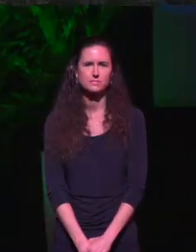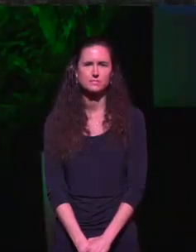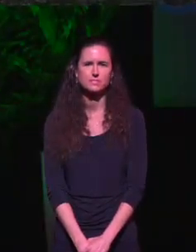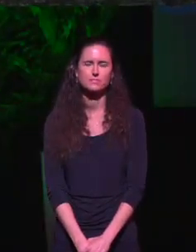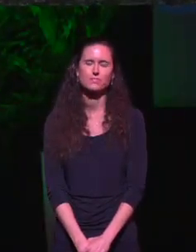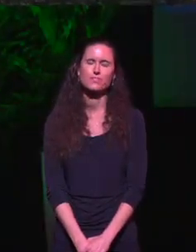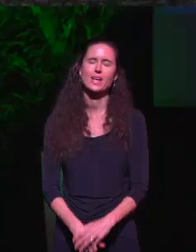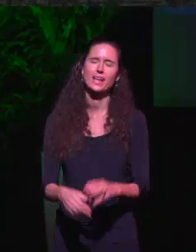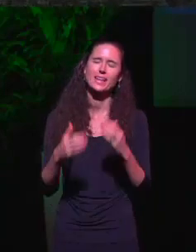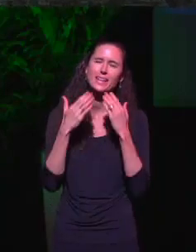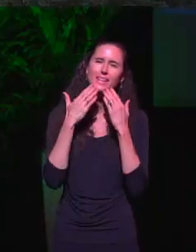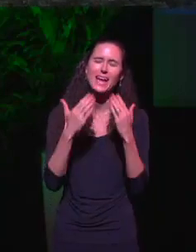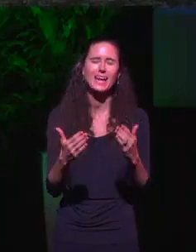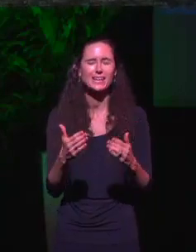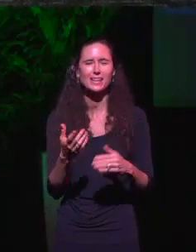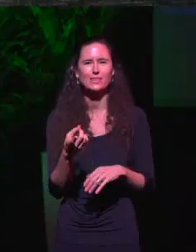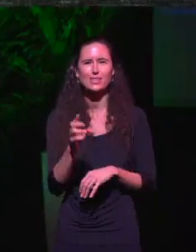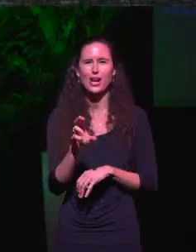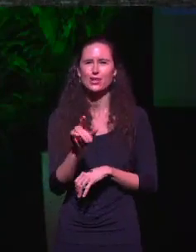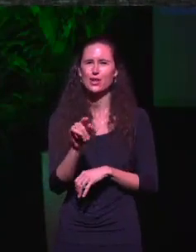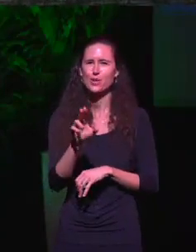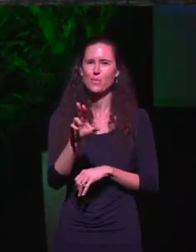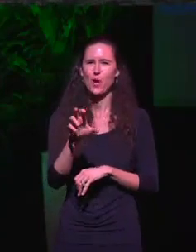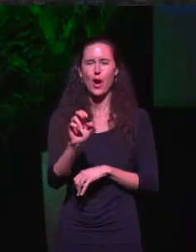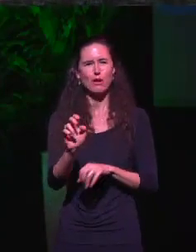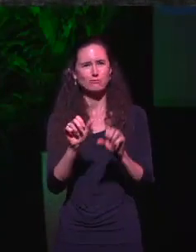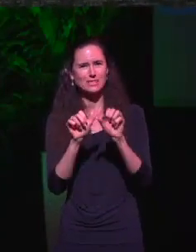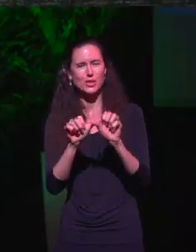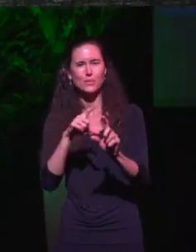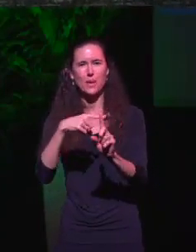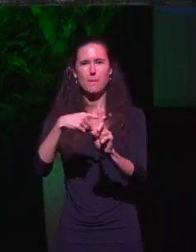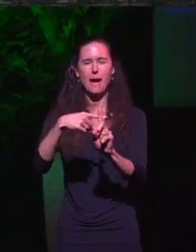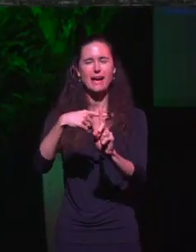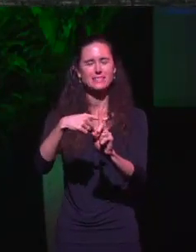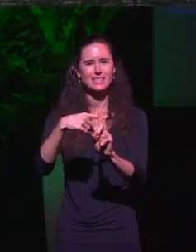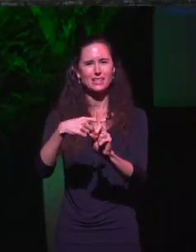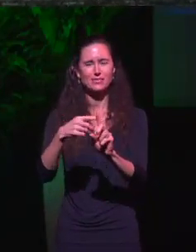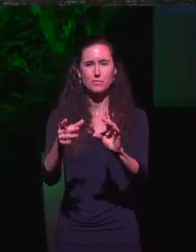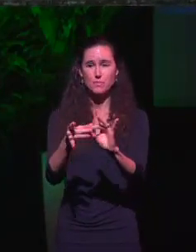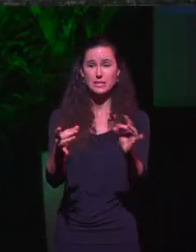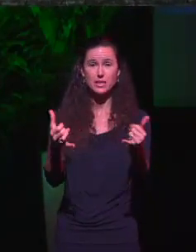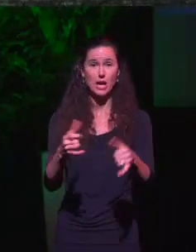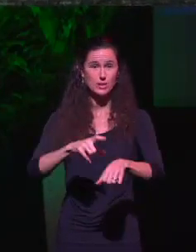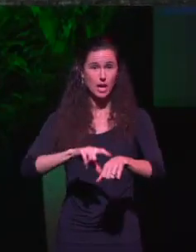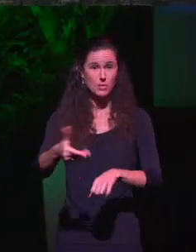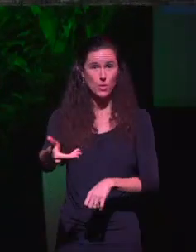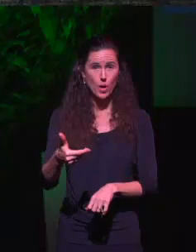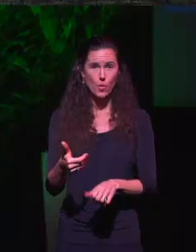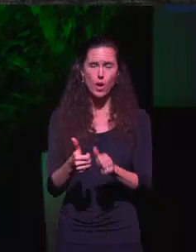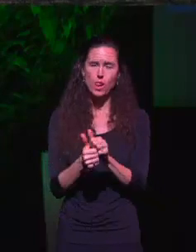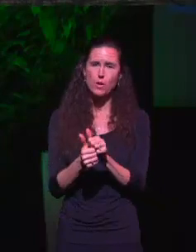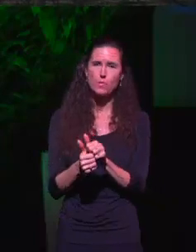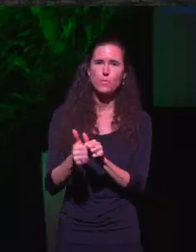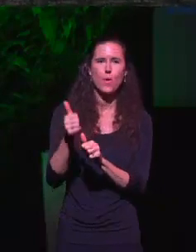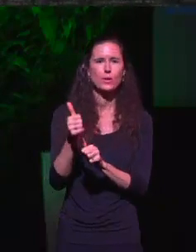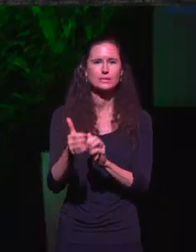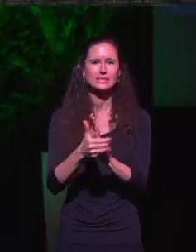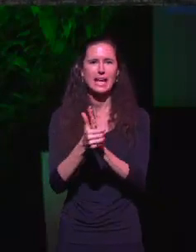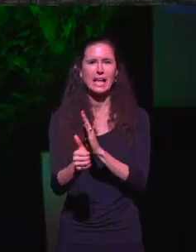Thanks everybody and Dr. Burton for keeping it so positive and uplifting. You know, now it's time to welcome one of the most gifted and talented people